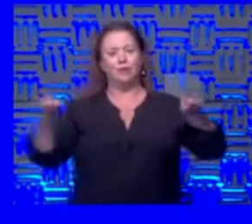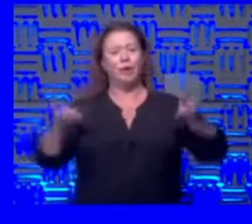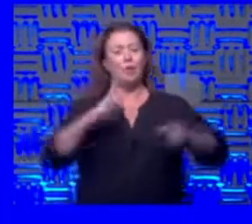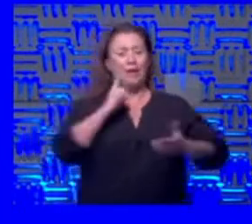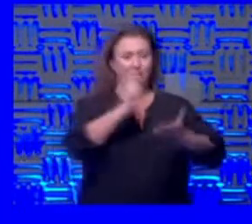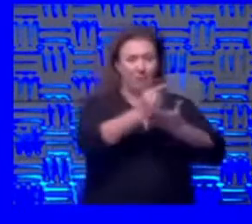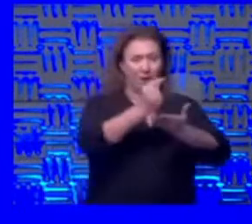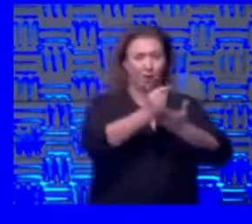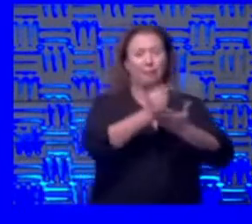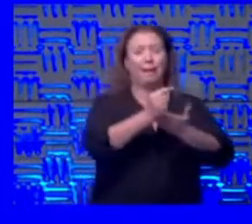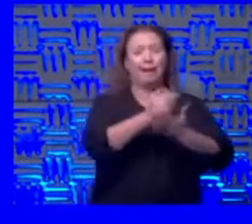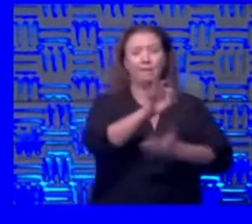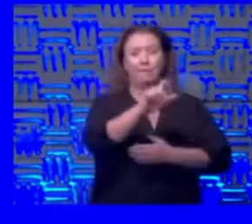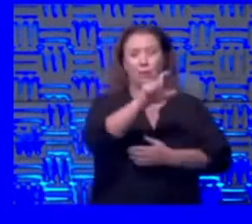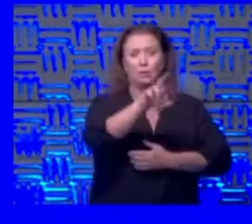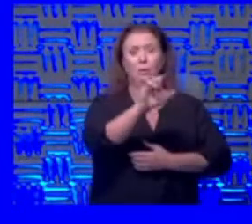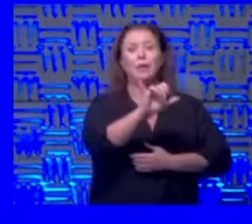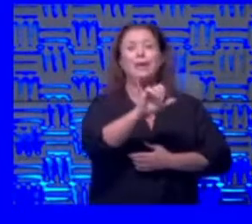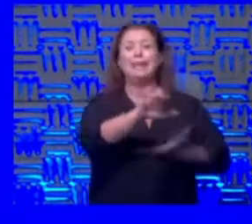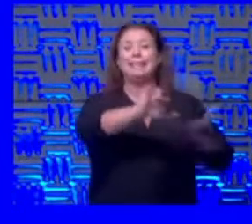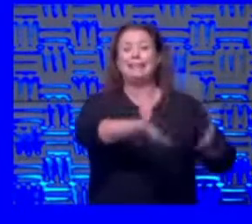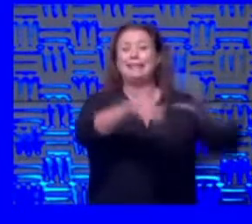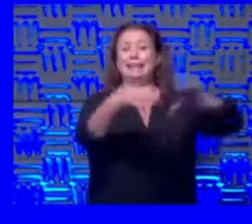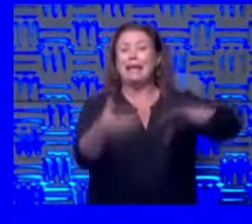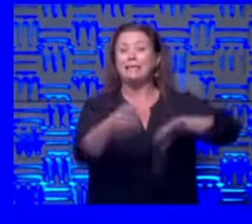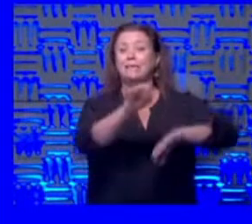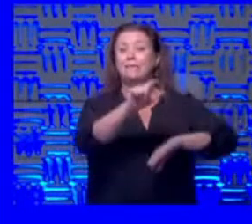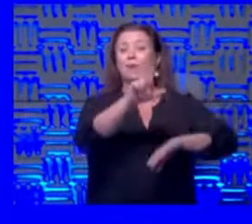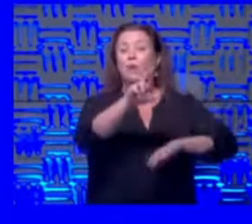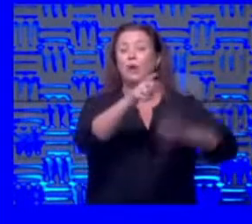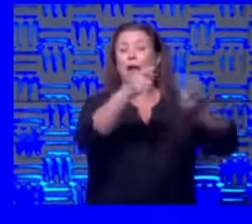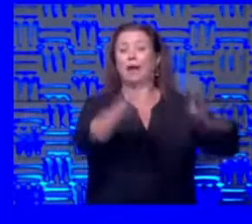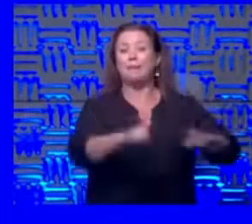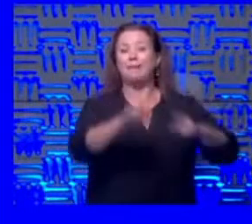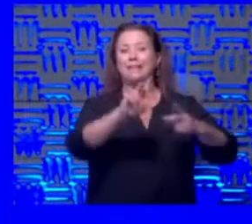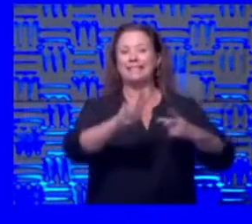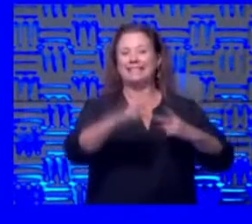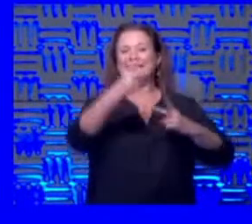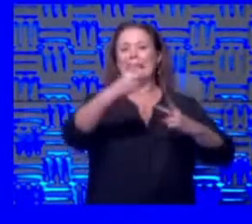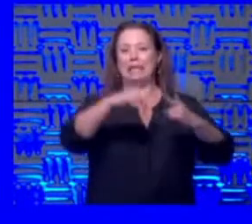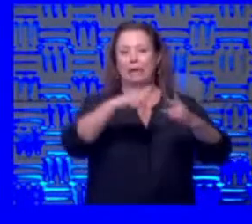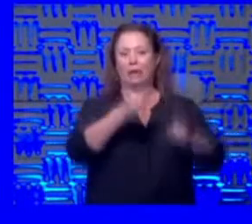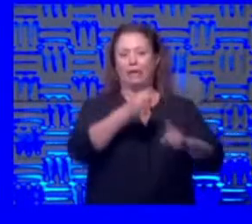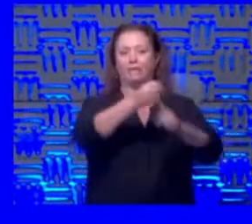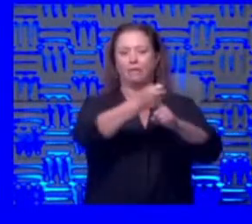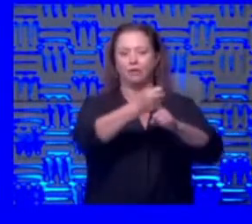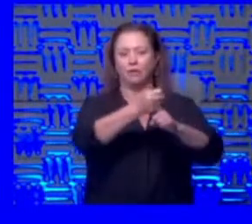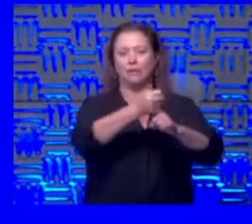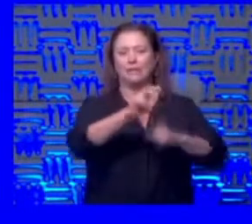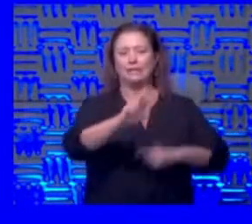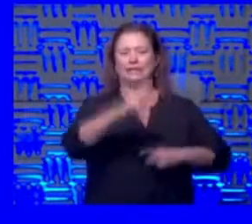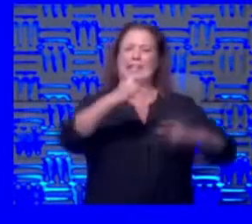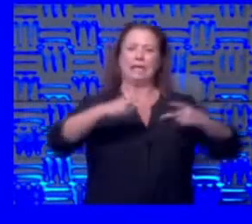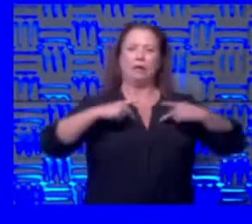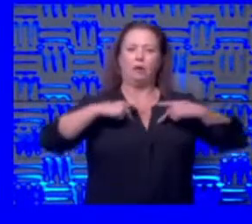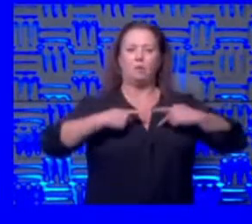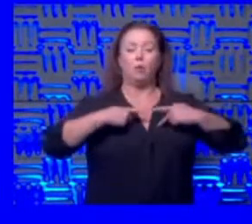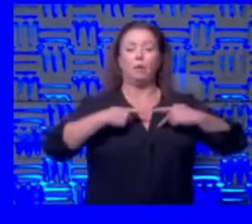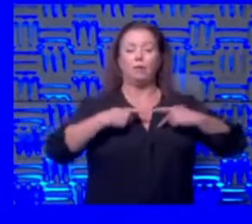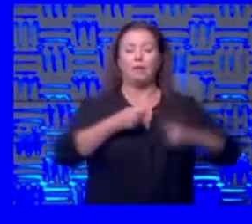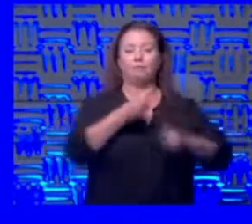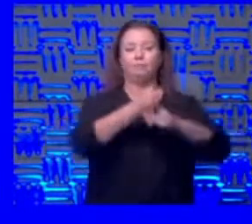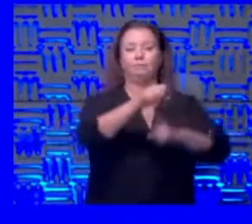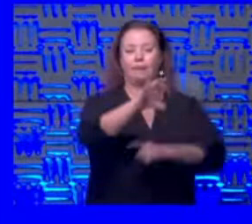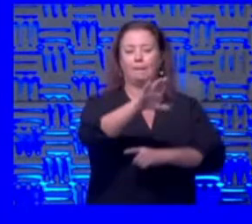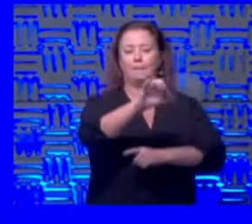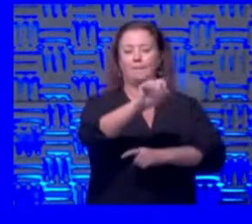therapies. A lot of deaths also with influenza occur because of secondary infection, a secondary pneumonia with a bacteria,